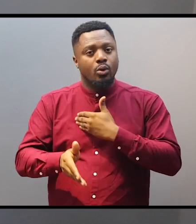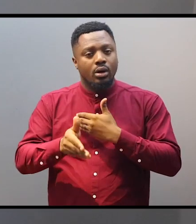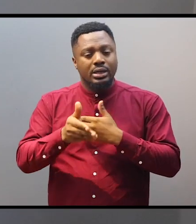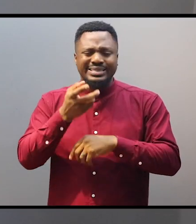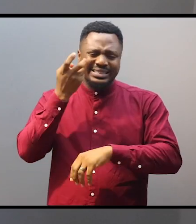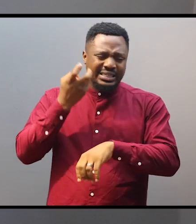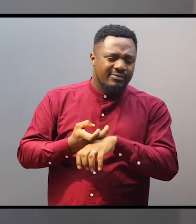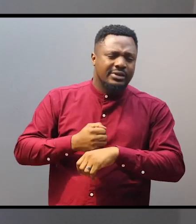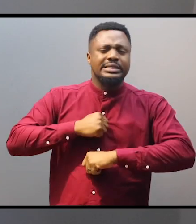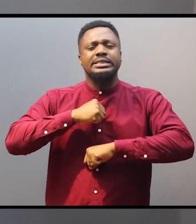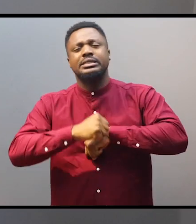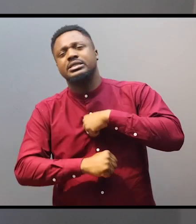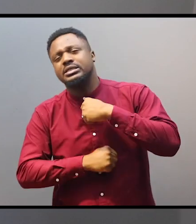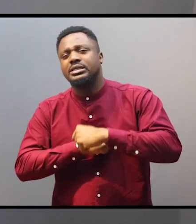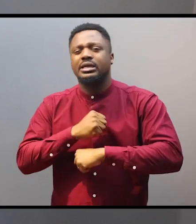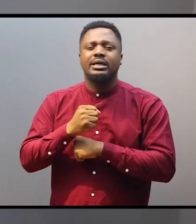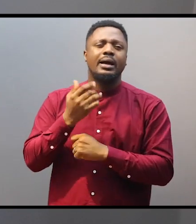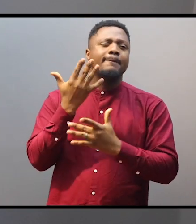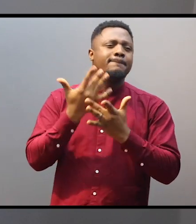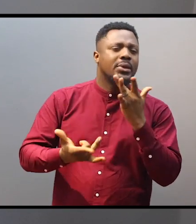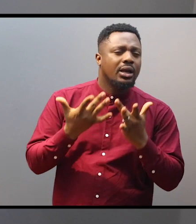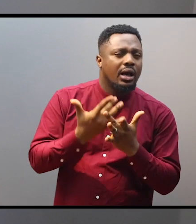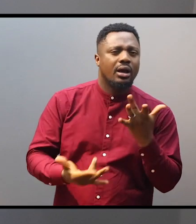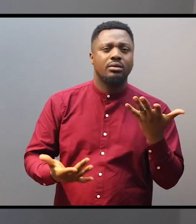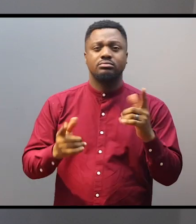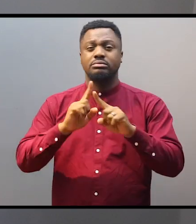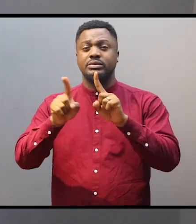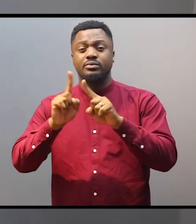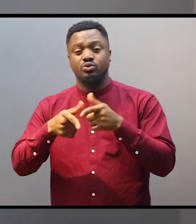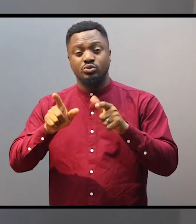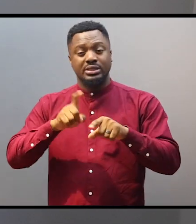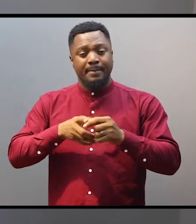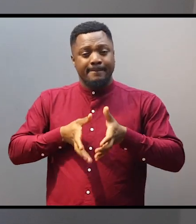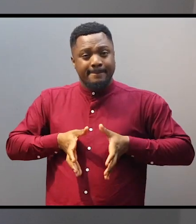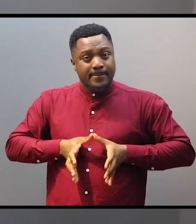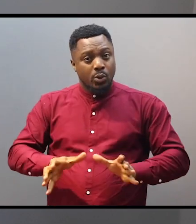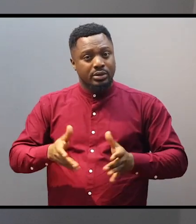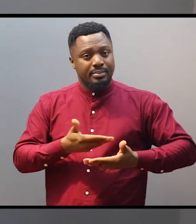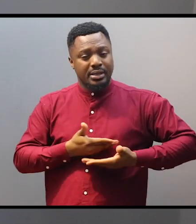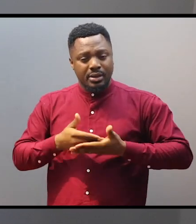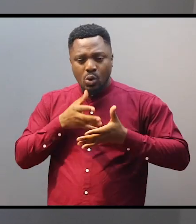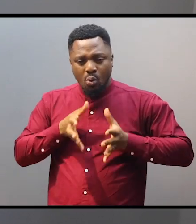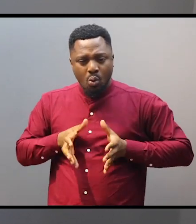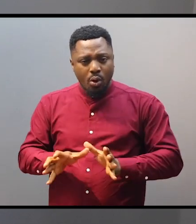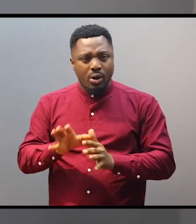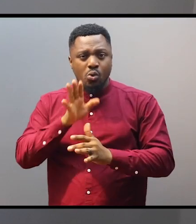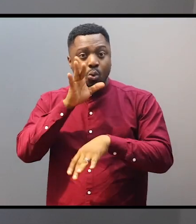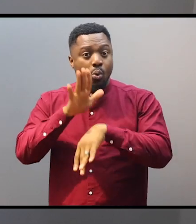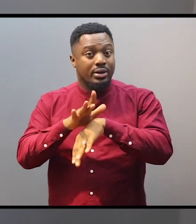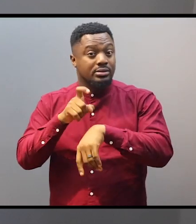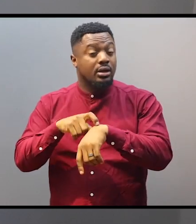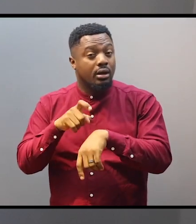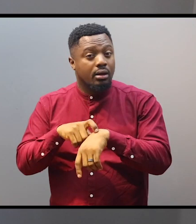difficult pregnancy, there was bleeding, or during the labor, the child didn't come on